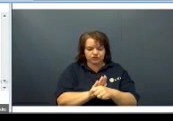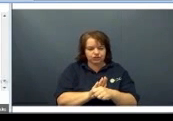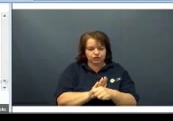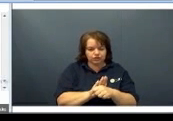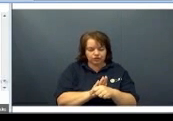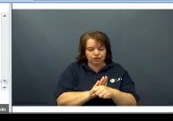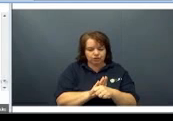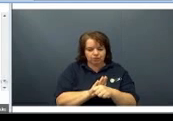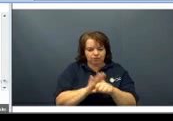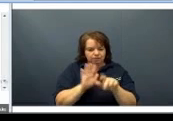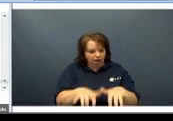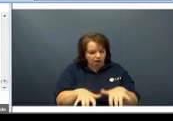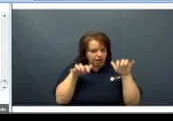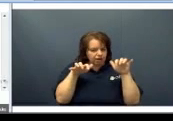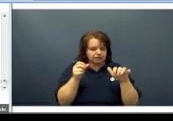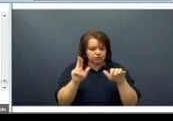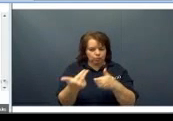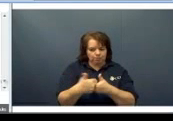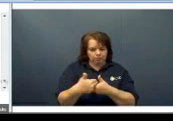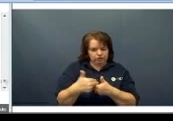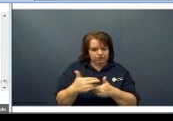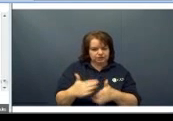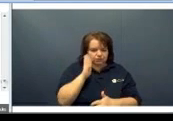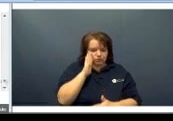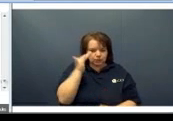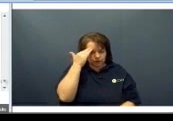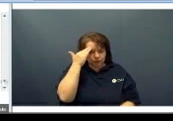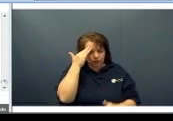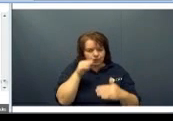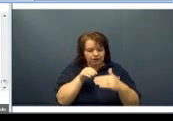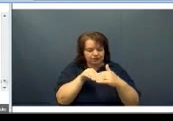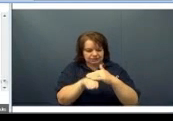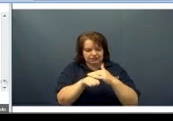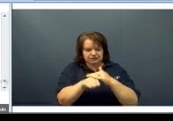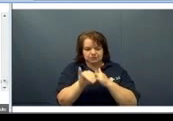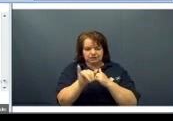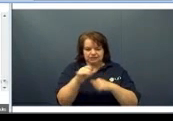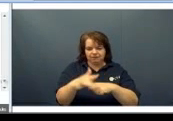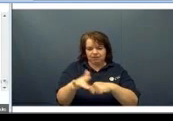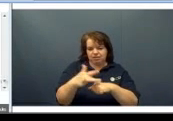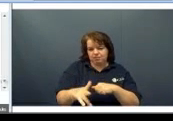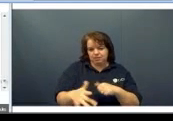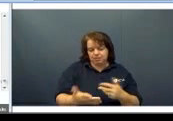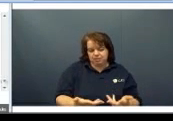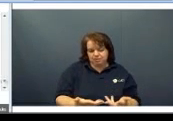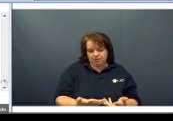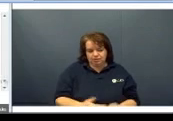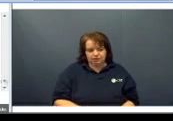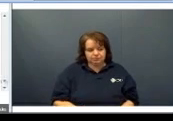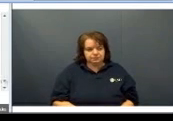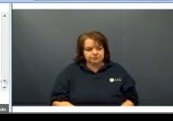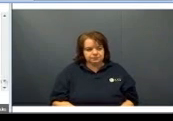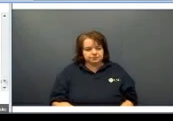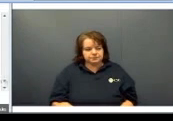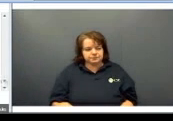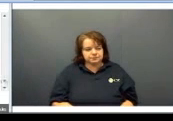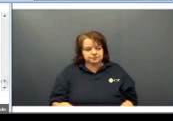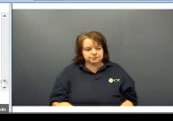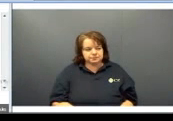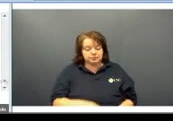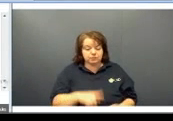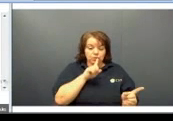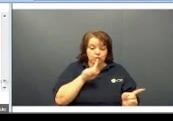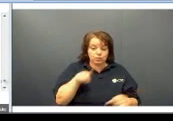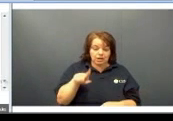programs to make sure that the audience or participants knows that accessibility will be made available for